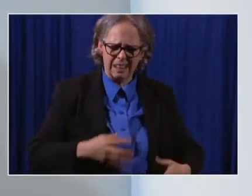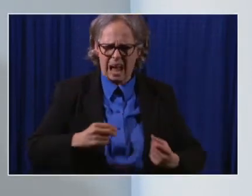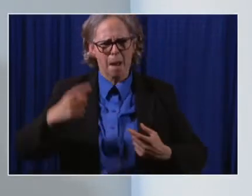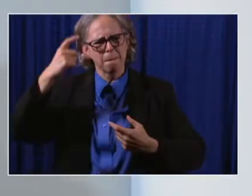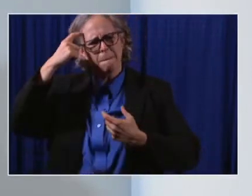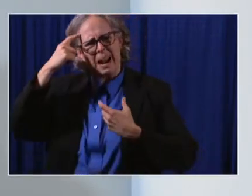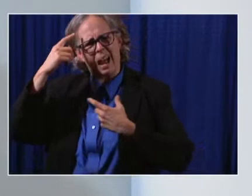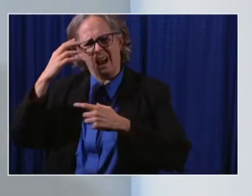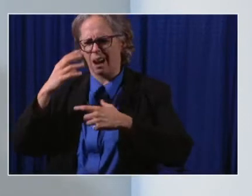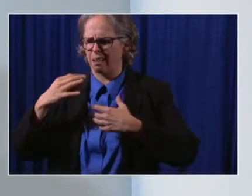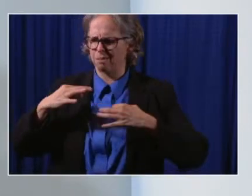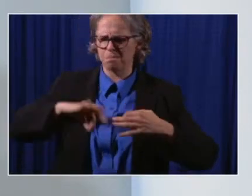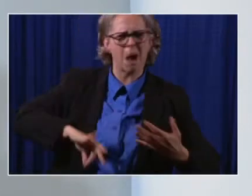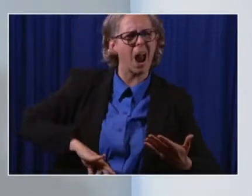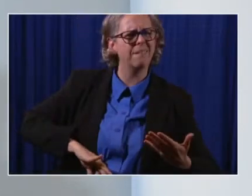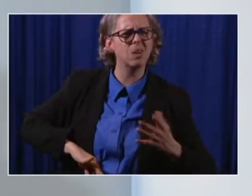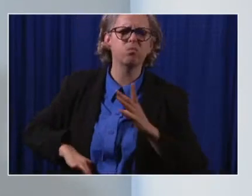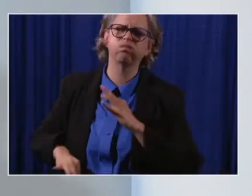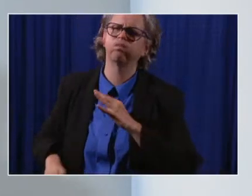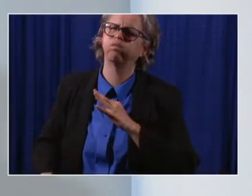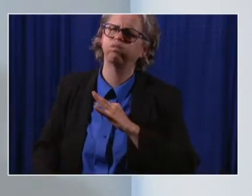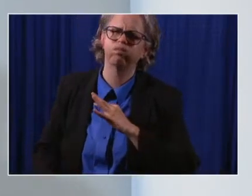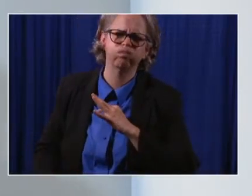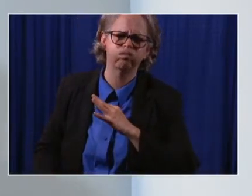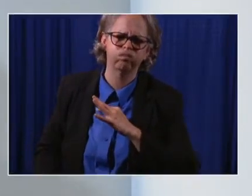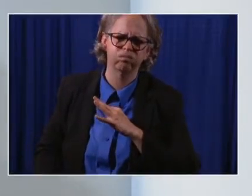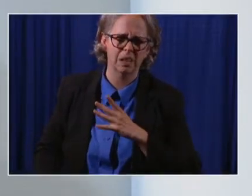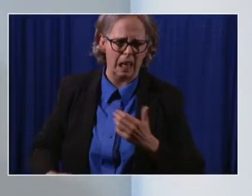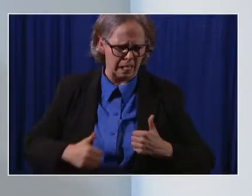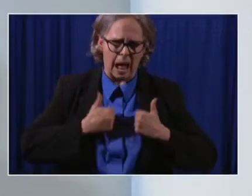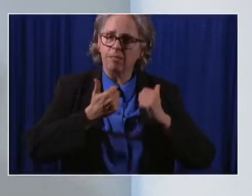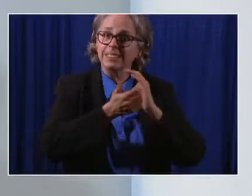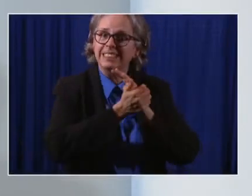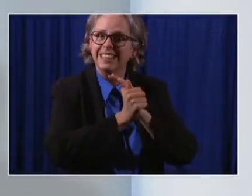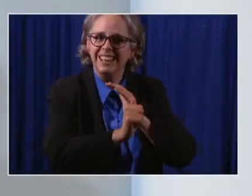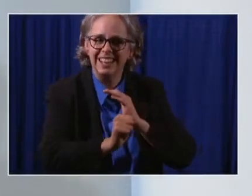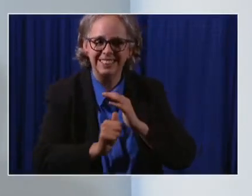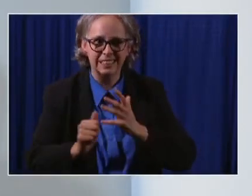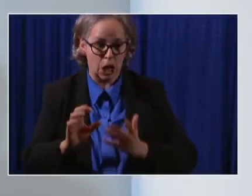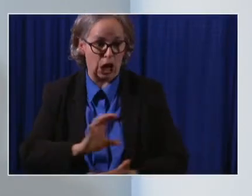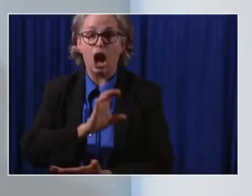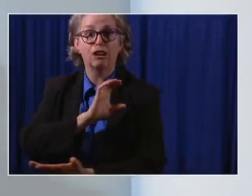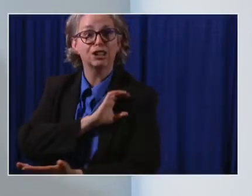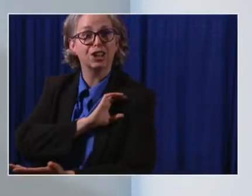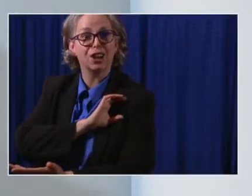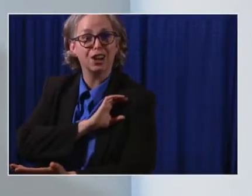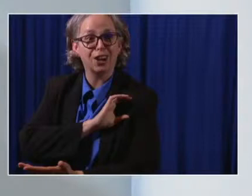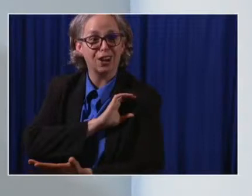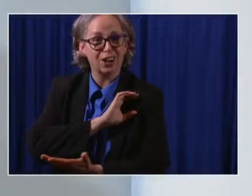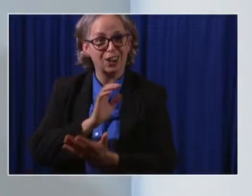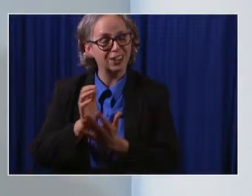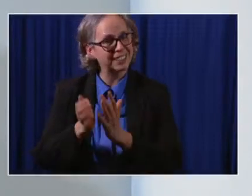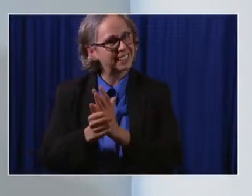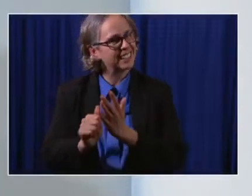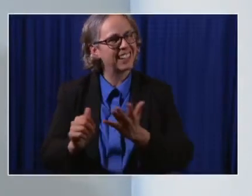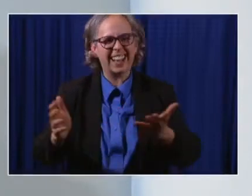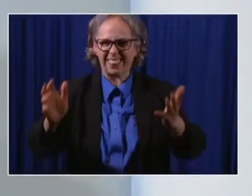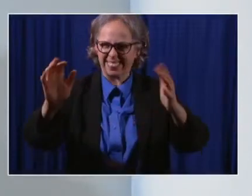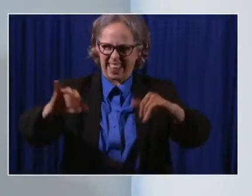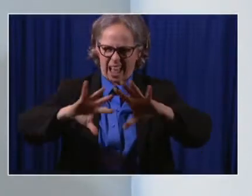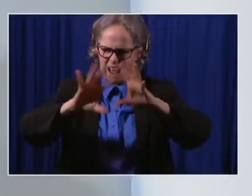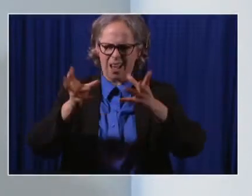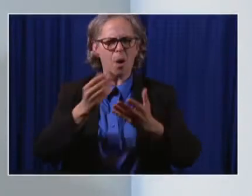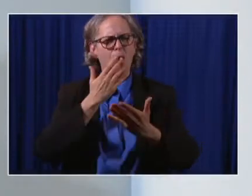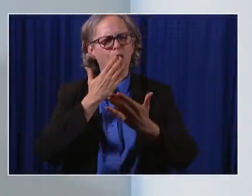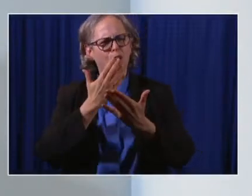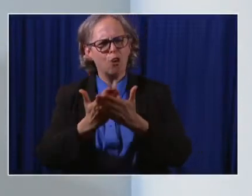that you get from them, life skills, character skills, a constructive outlet for young